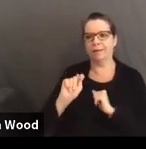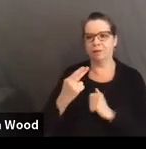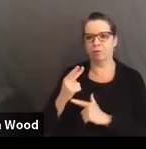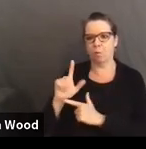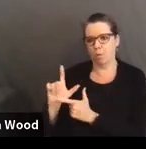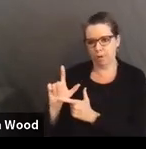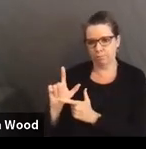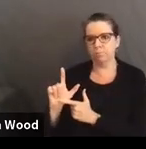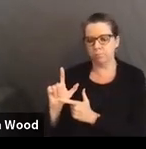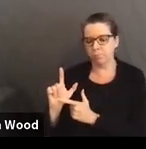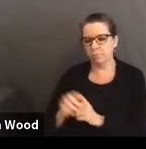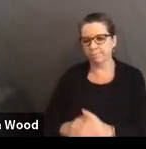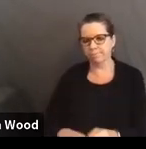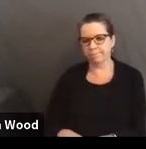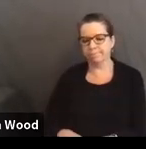Learning.